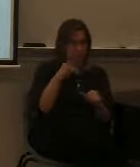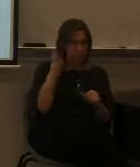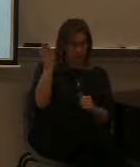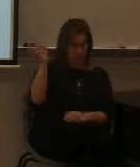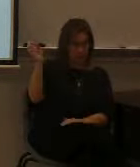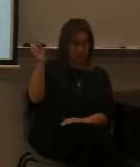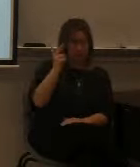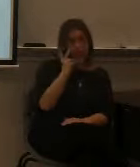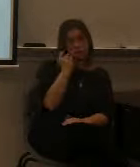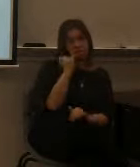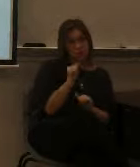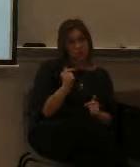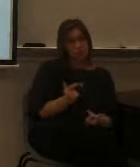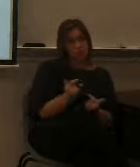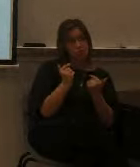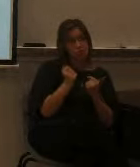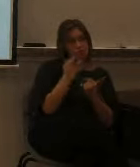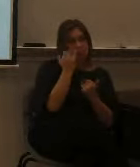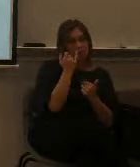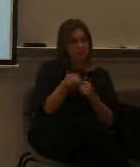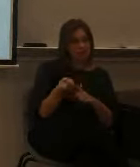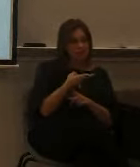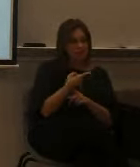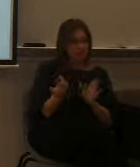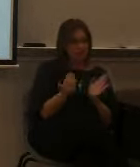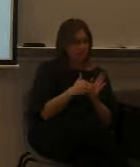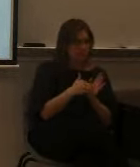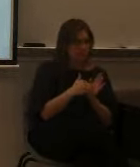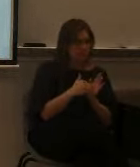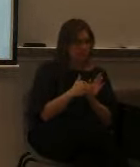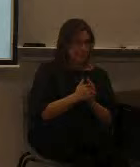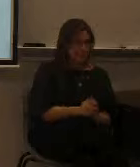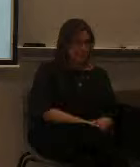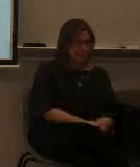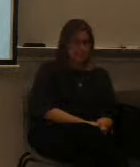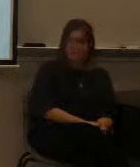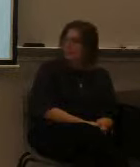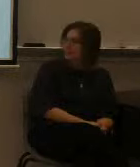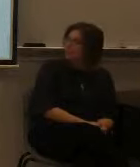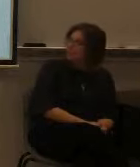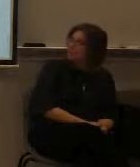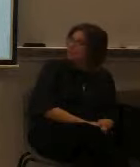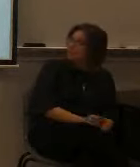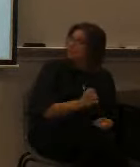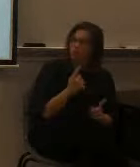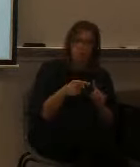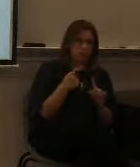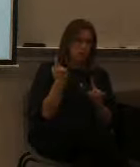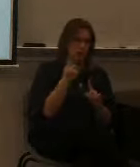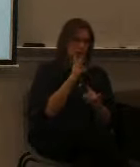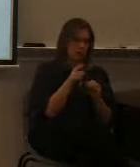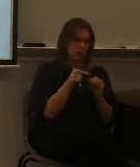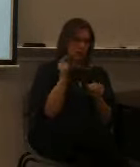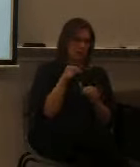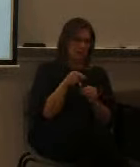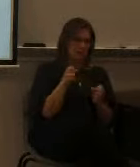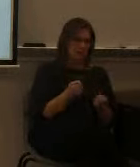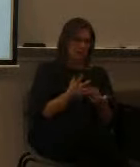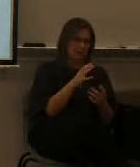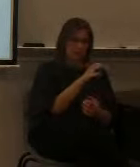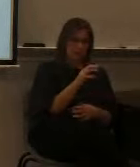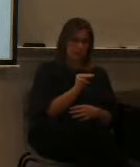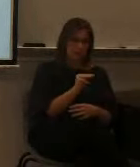here and see if they could make it or if they got knocked out again. Probably, when you're only talking about this many centimeters, it's not